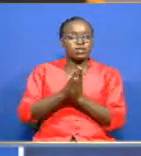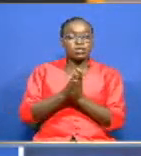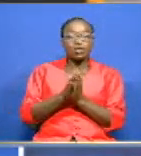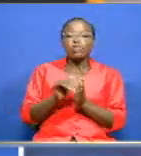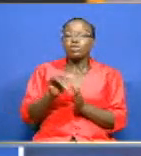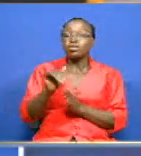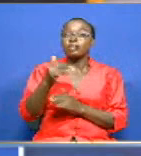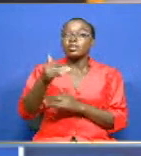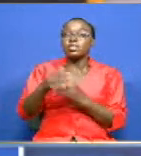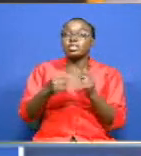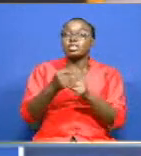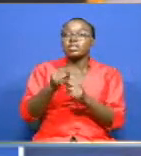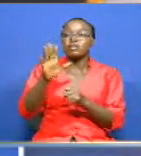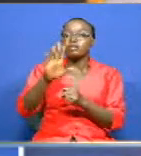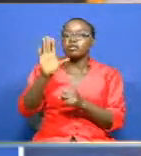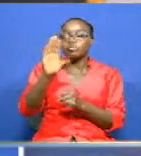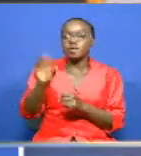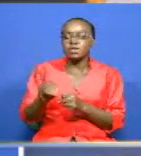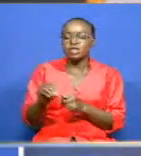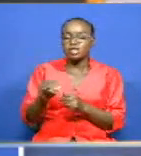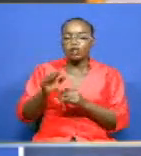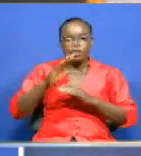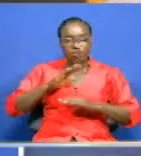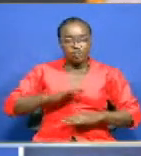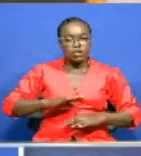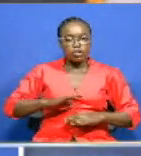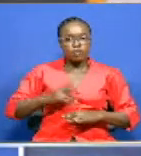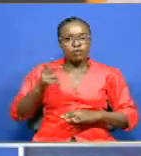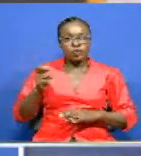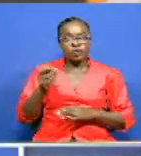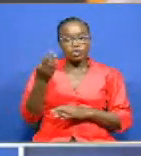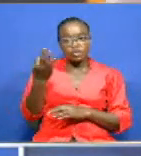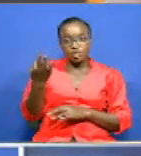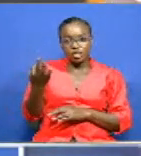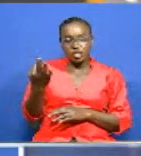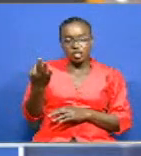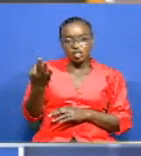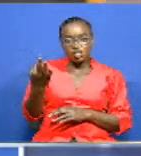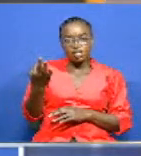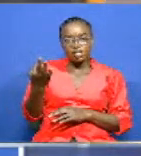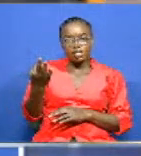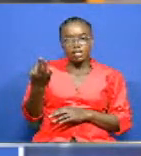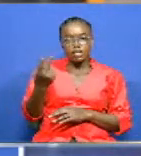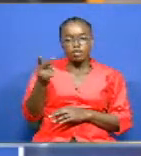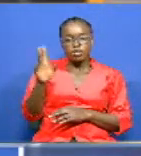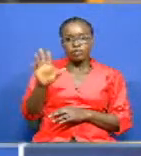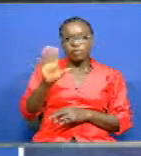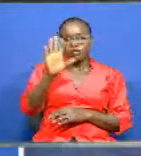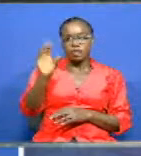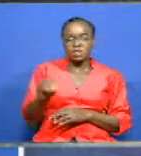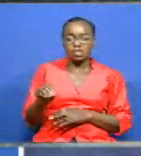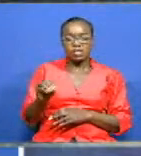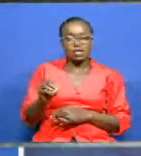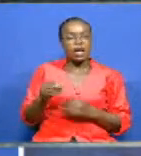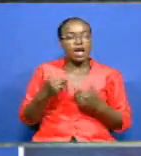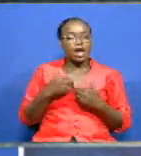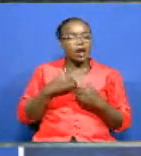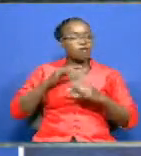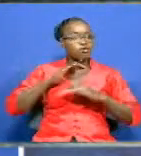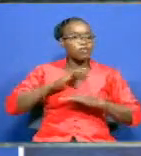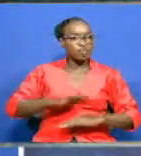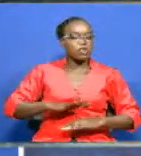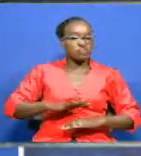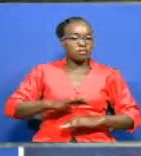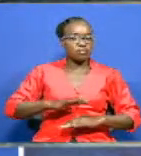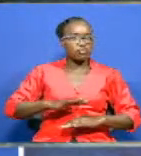next year shall get 50% relief, as those paying in 2023 shall get relief of 25%. However, the tax relief